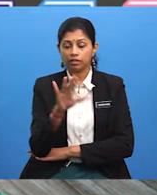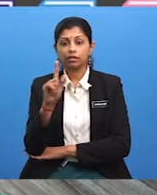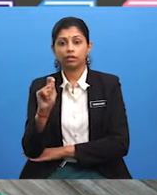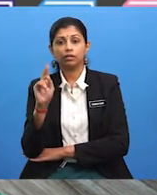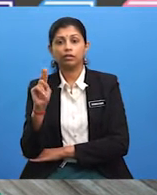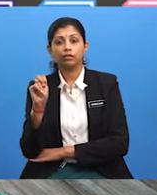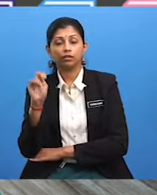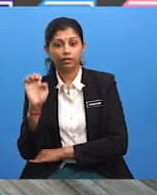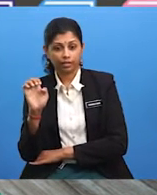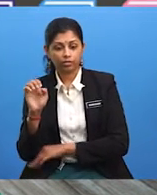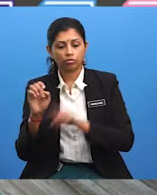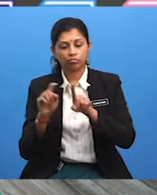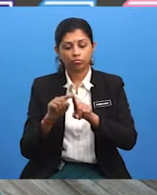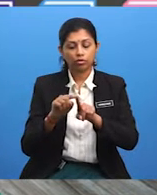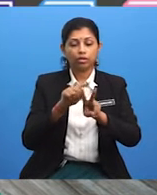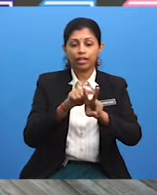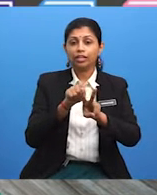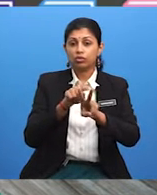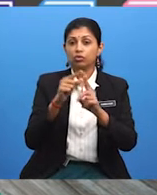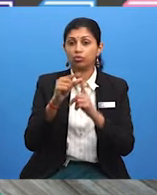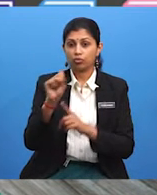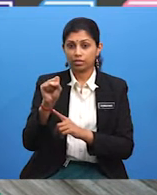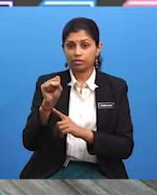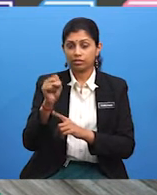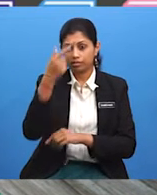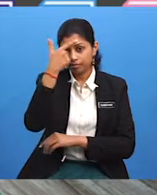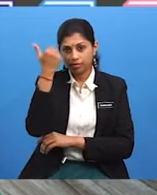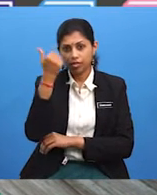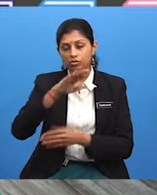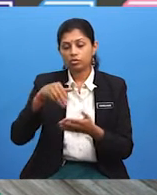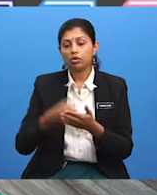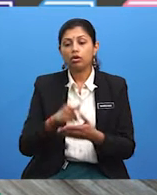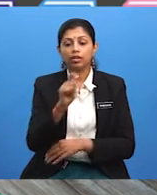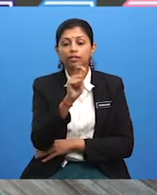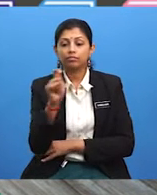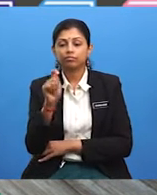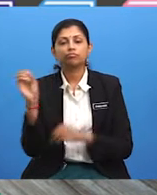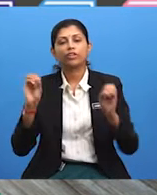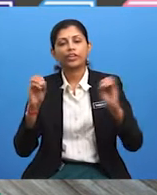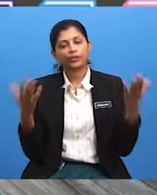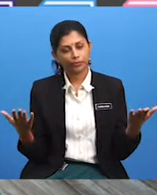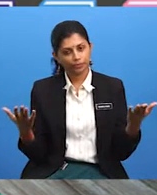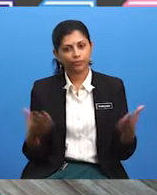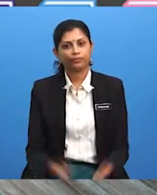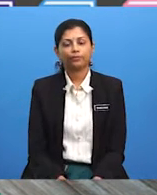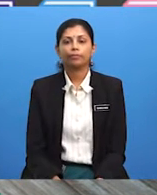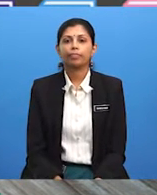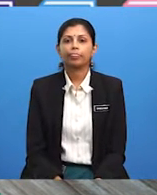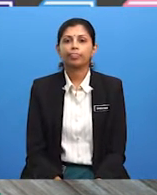is counted as two words. But remember, not all words are hyphenated. For